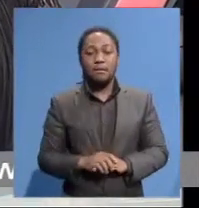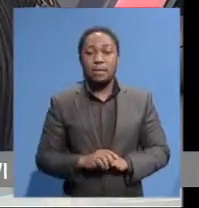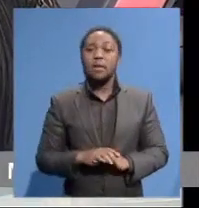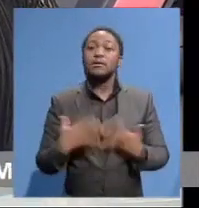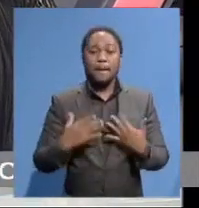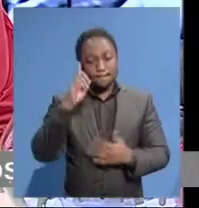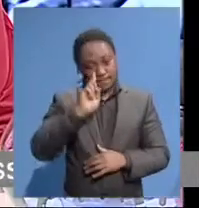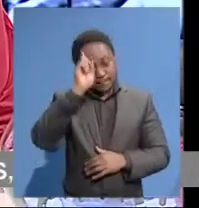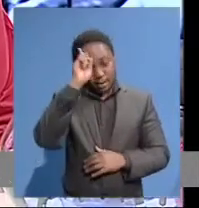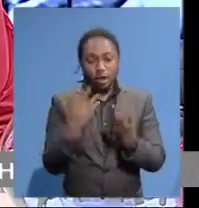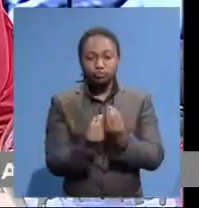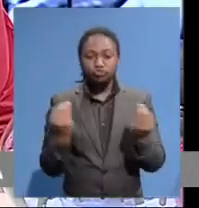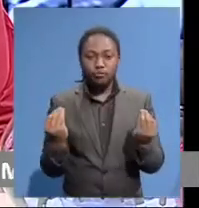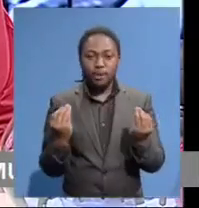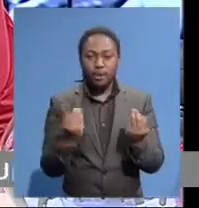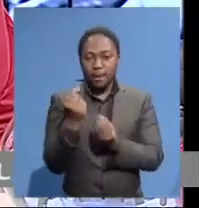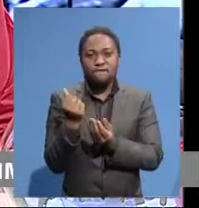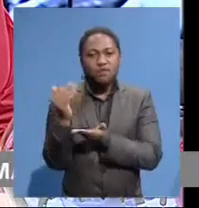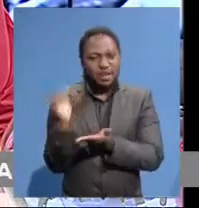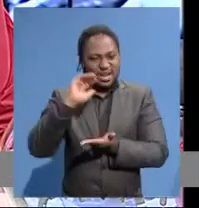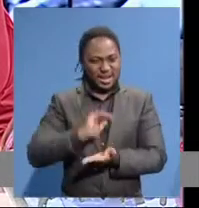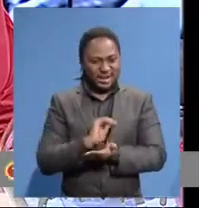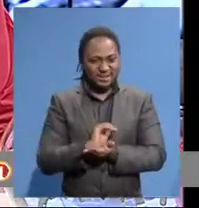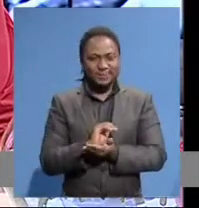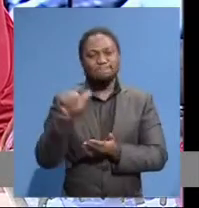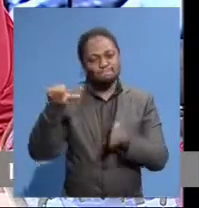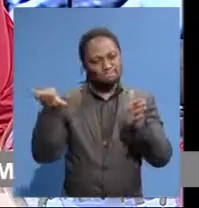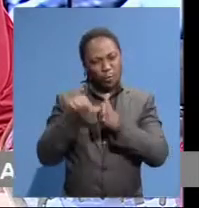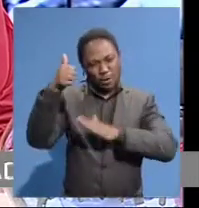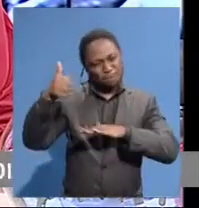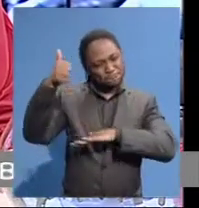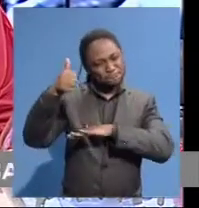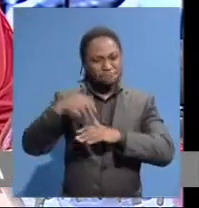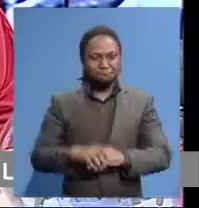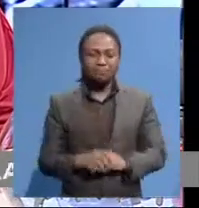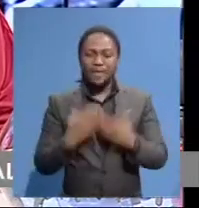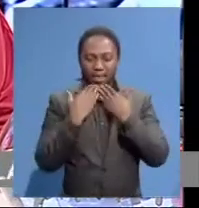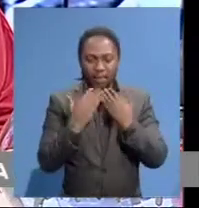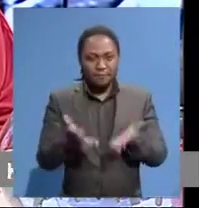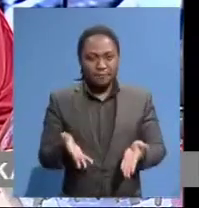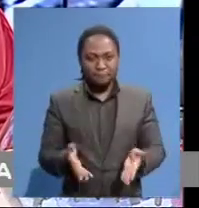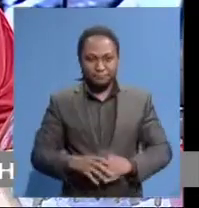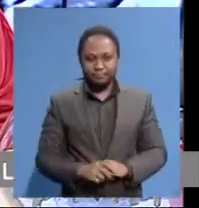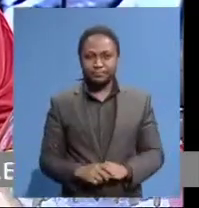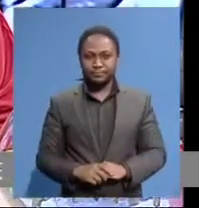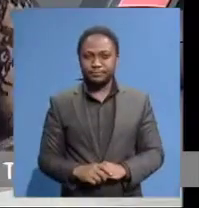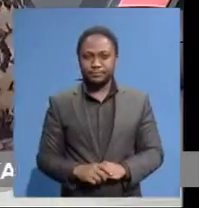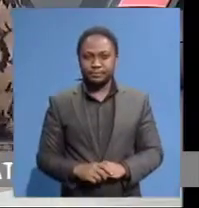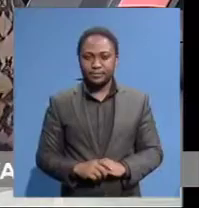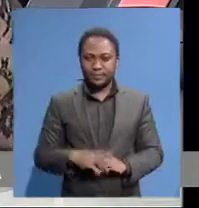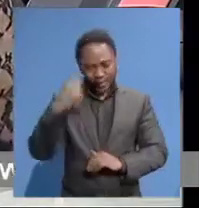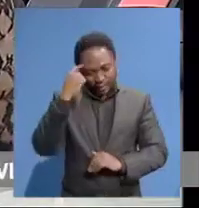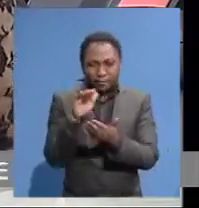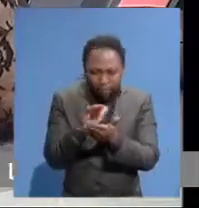Nelson Mandela Children's Foundation. Good evening and welcome. Thank you so much for joining us. I guess I should have done it.